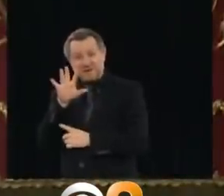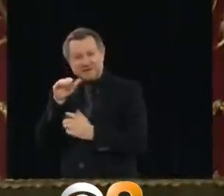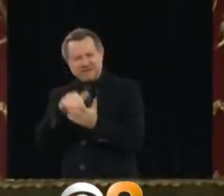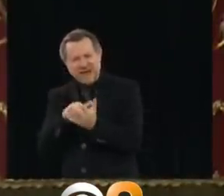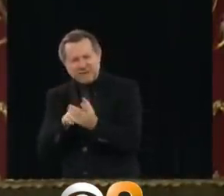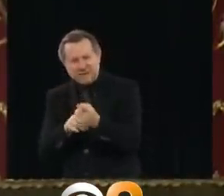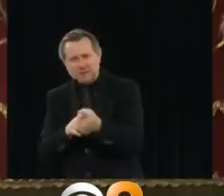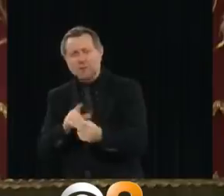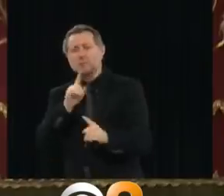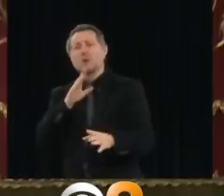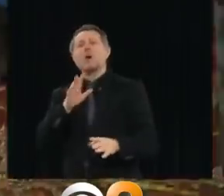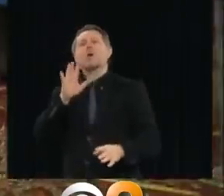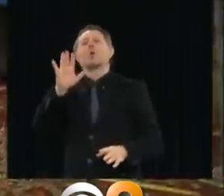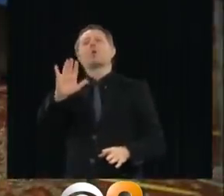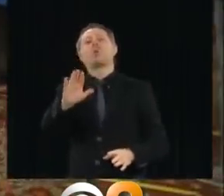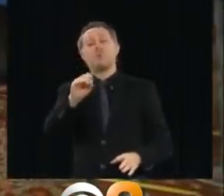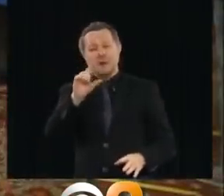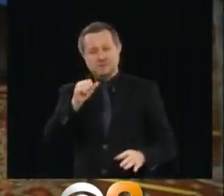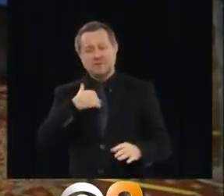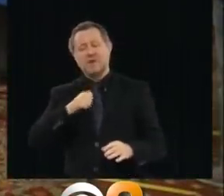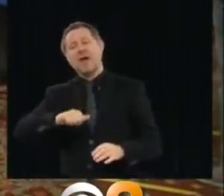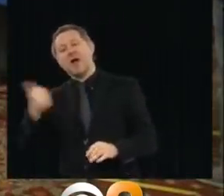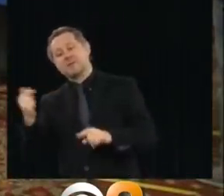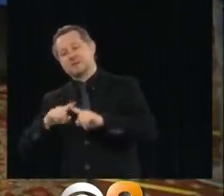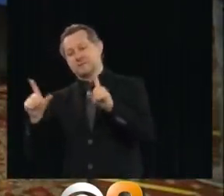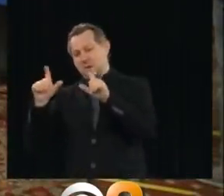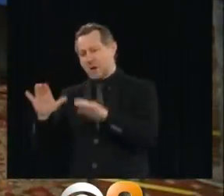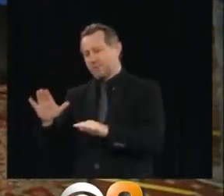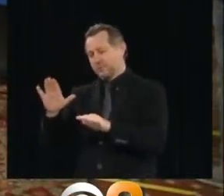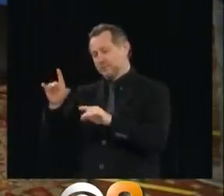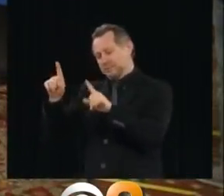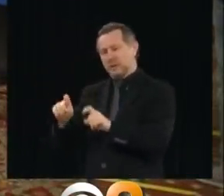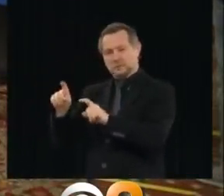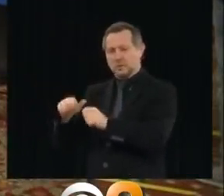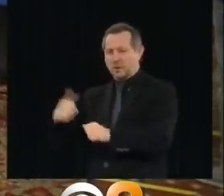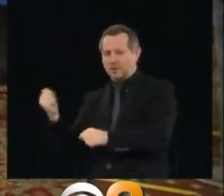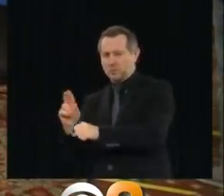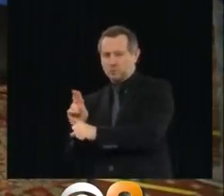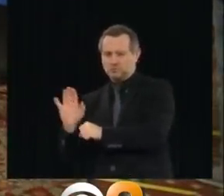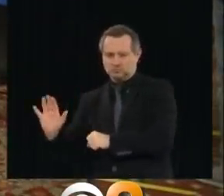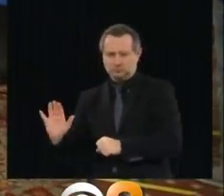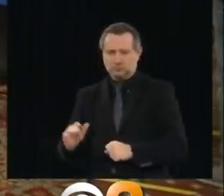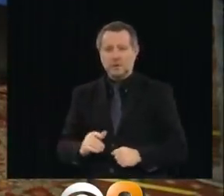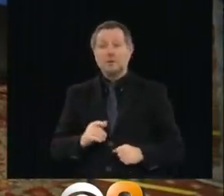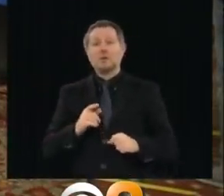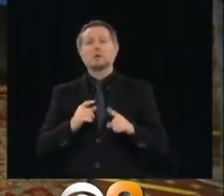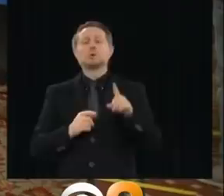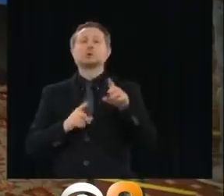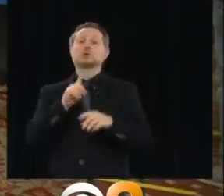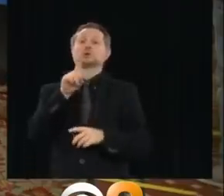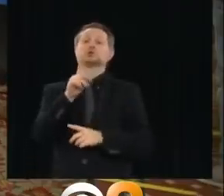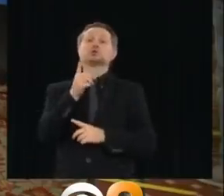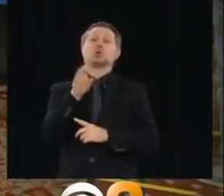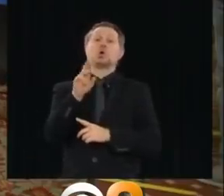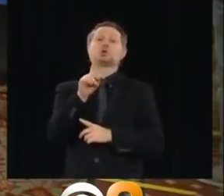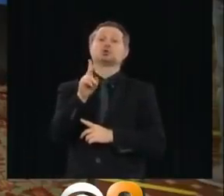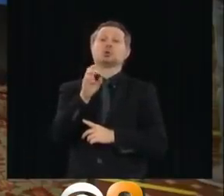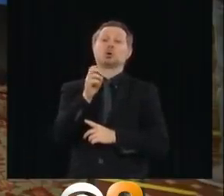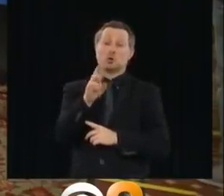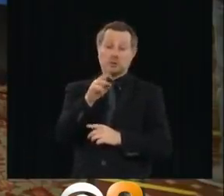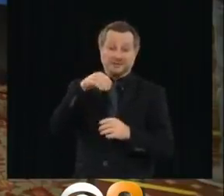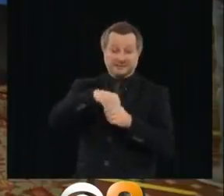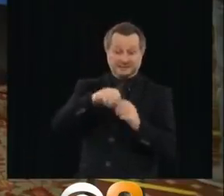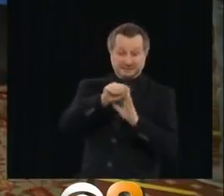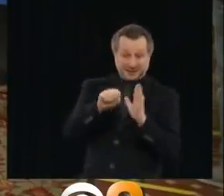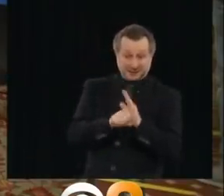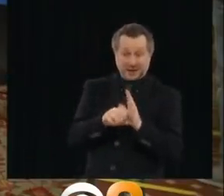state. Well, excuse me one second, Jesse, let me just make sure. You want to add something, Doctor? Combined between in-state and out-of-state, it'll be 80 to